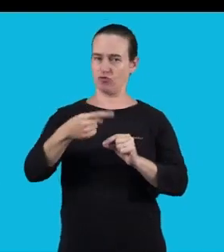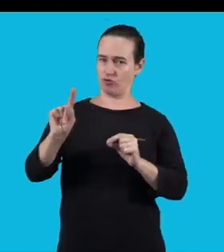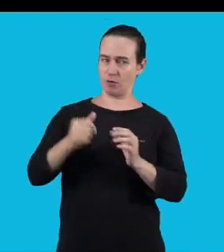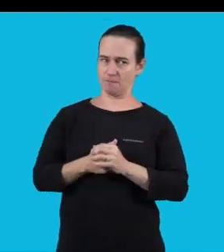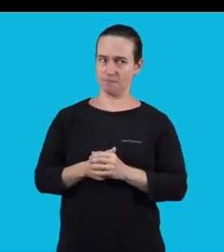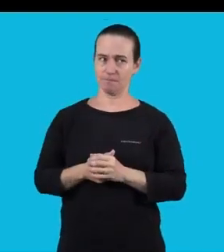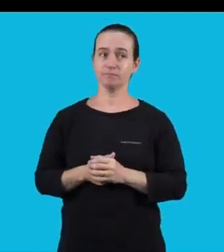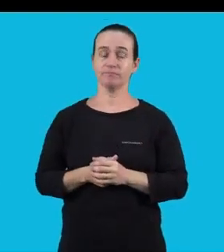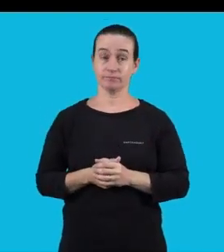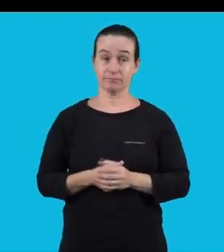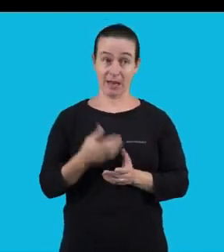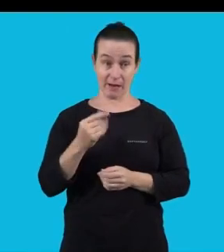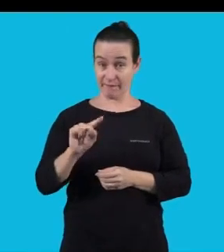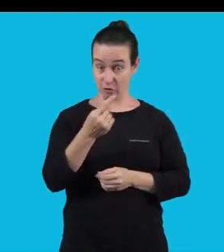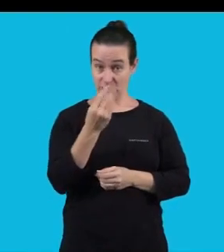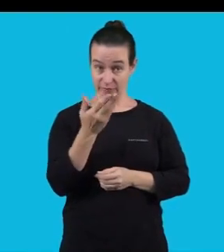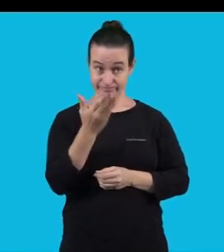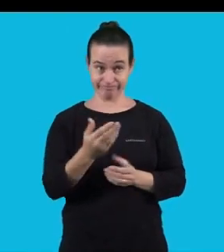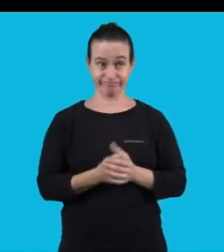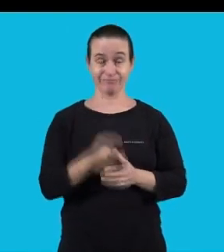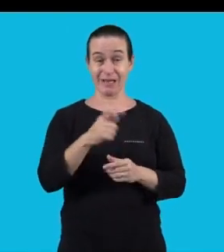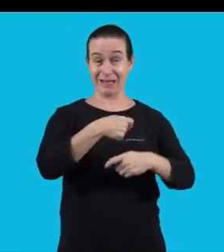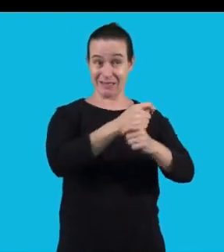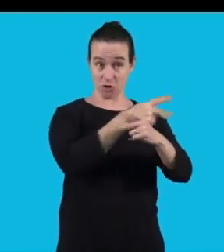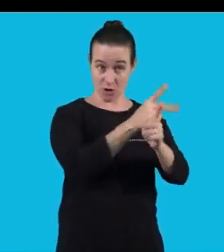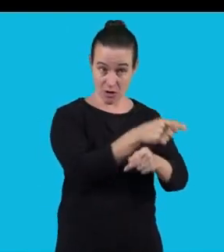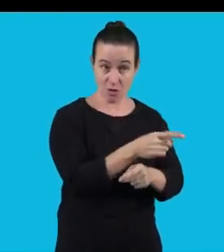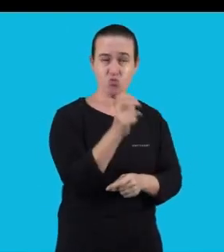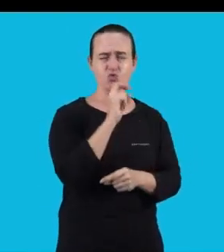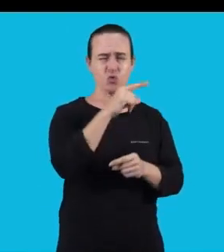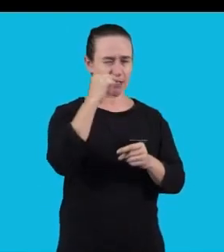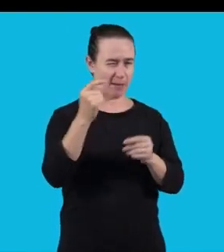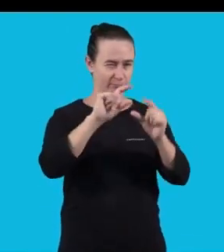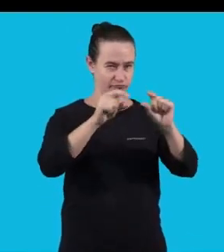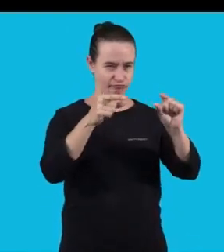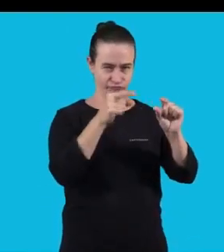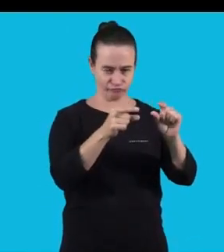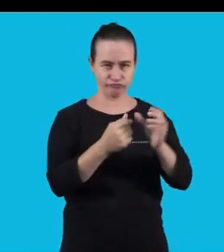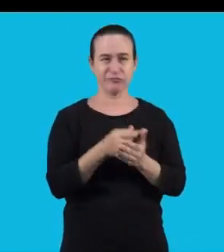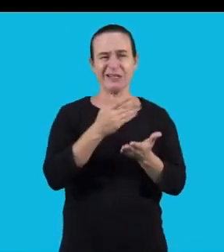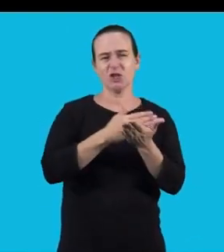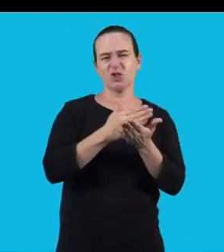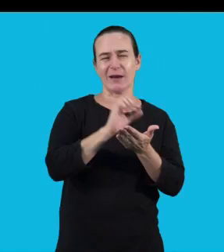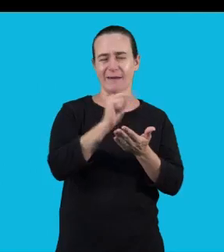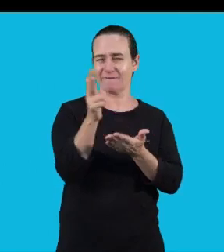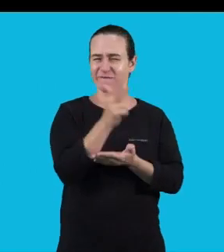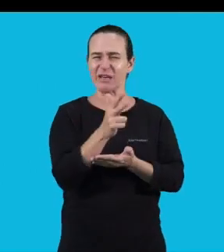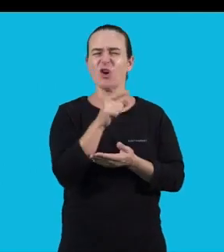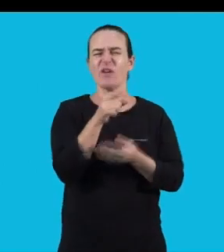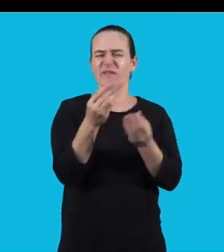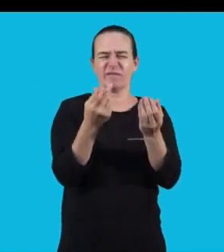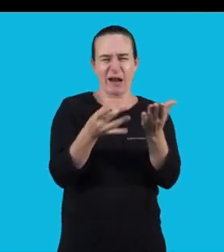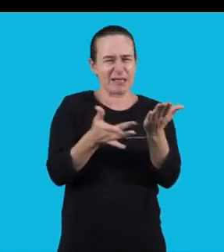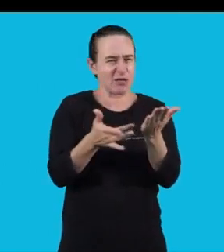grammatically correct. We're looking at the first sentence. A TikToker with a username Papyrus shared a video